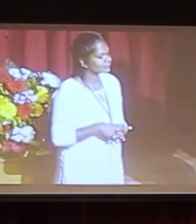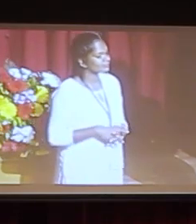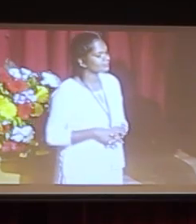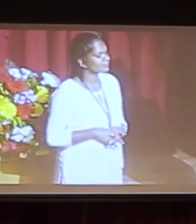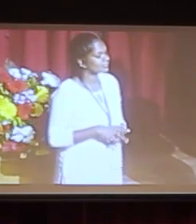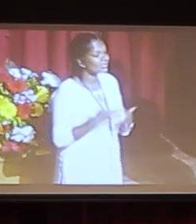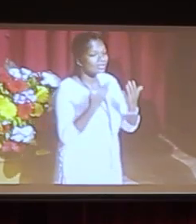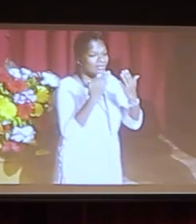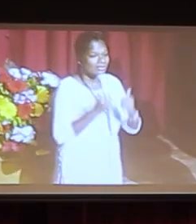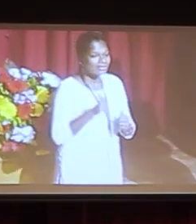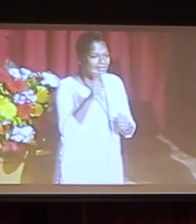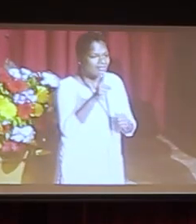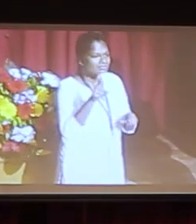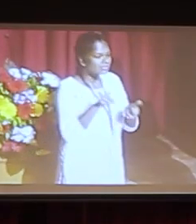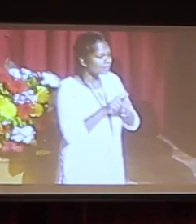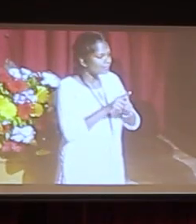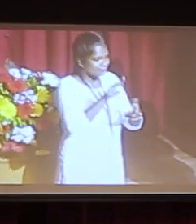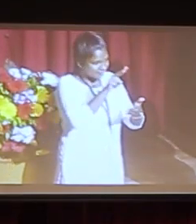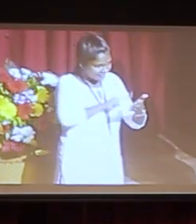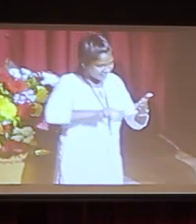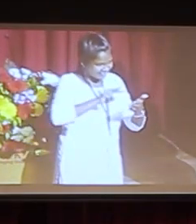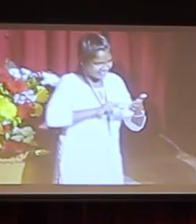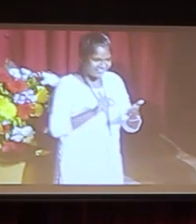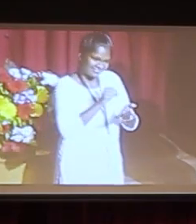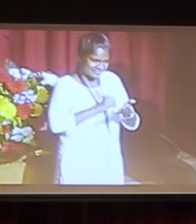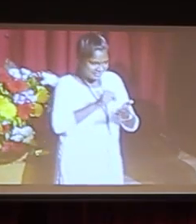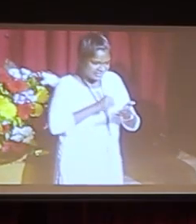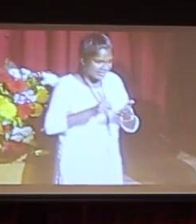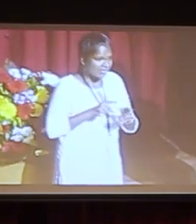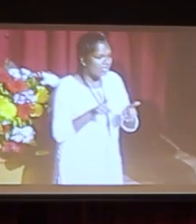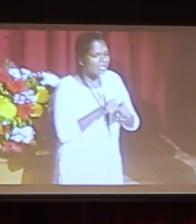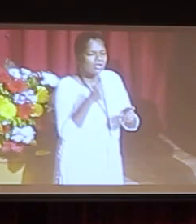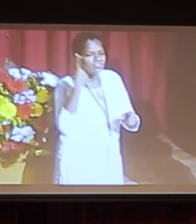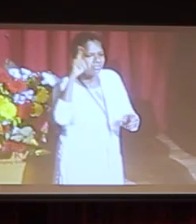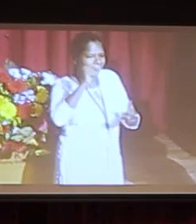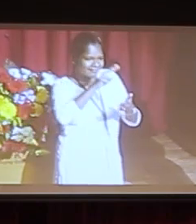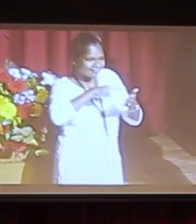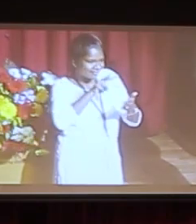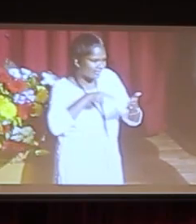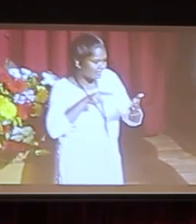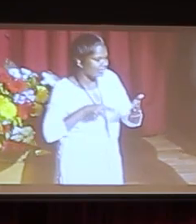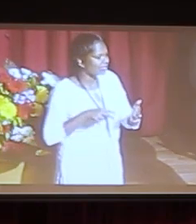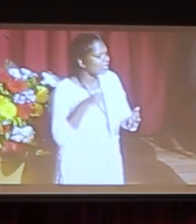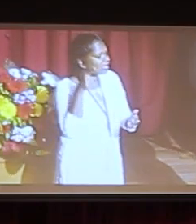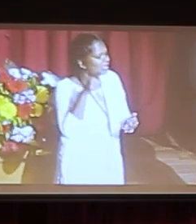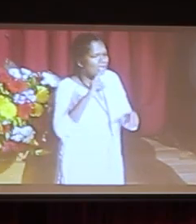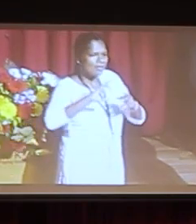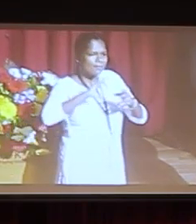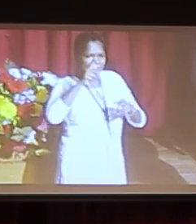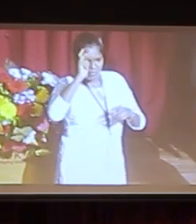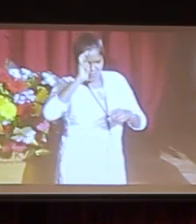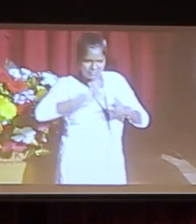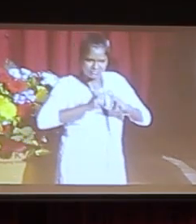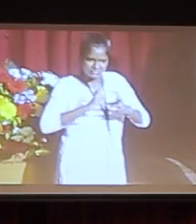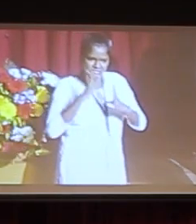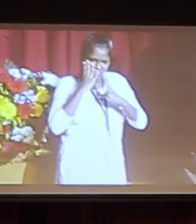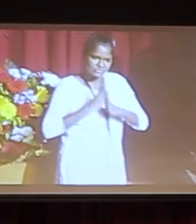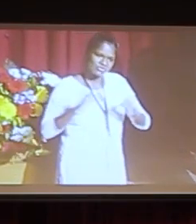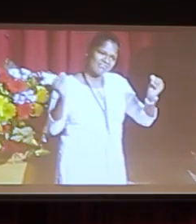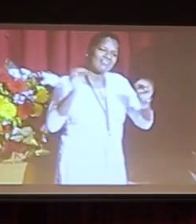Now he has to come to reading and writing. For reading, his problem will be solved very